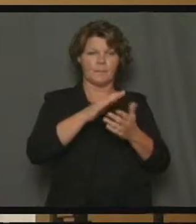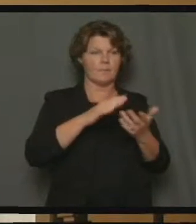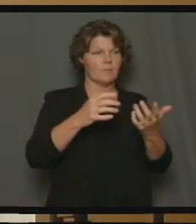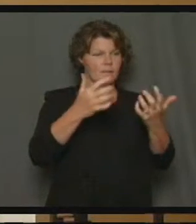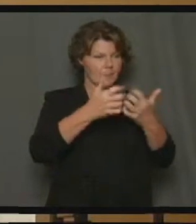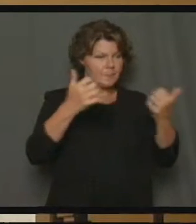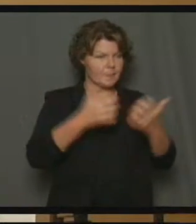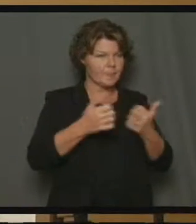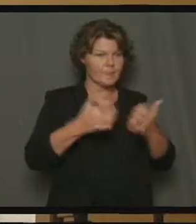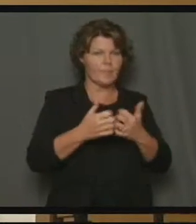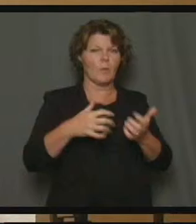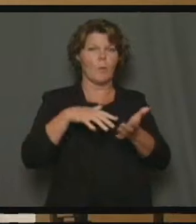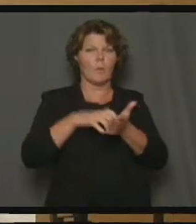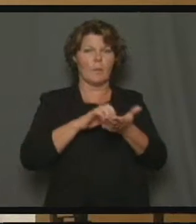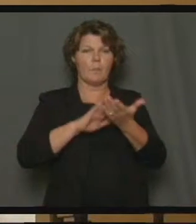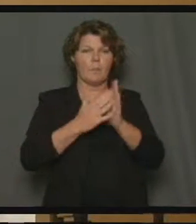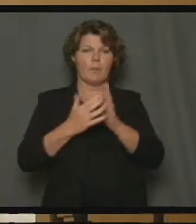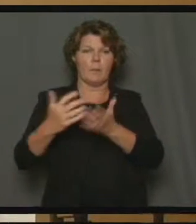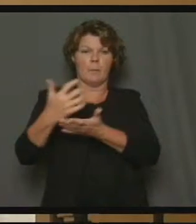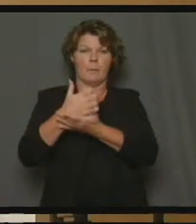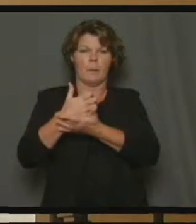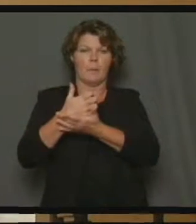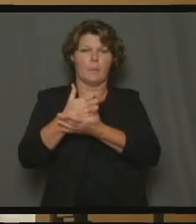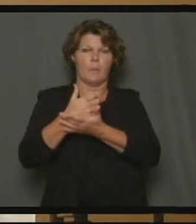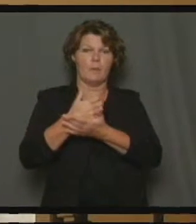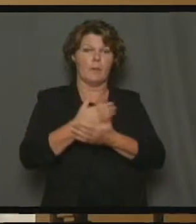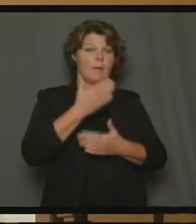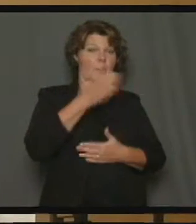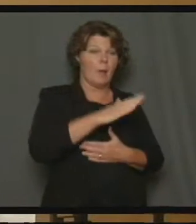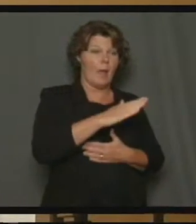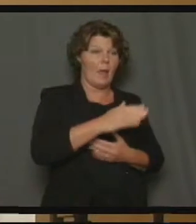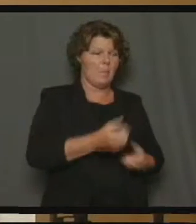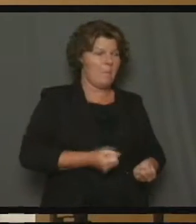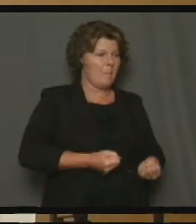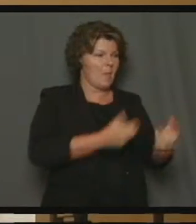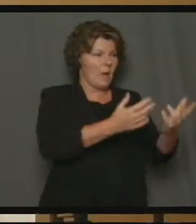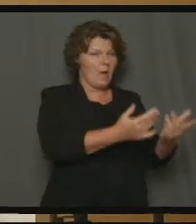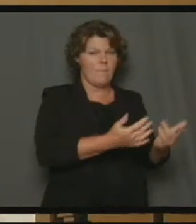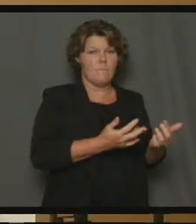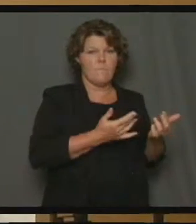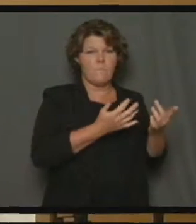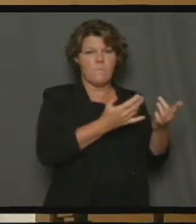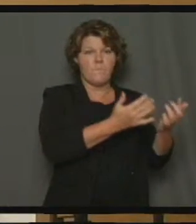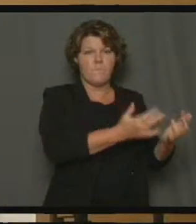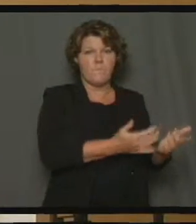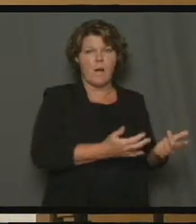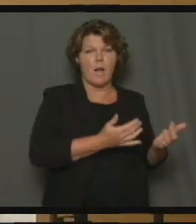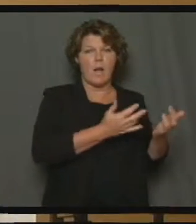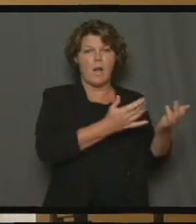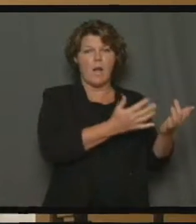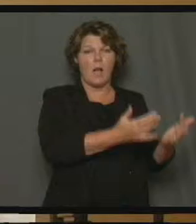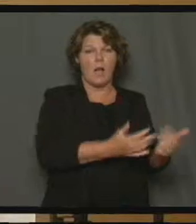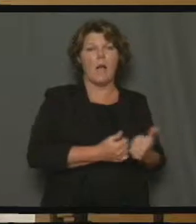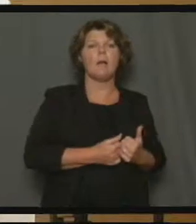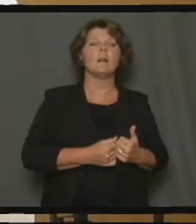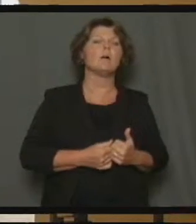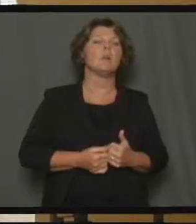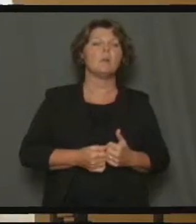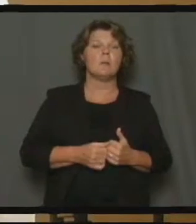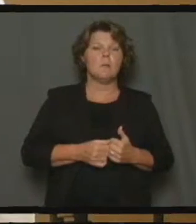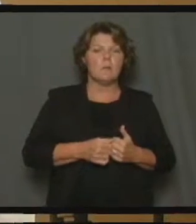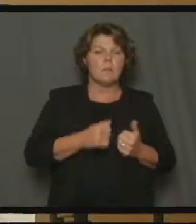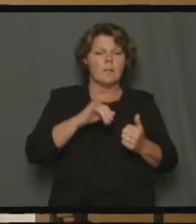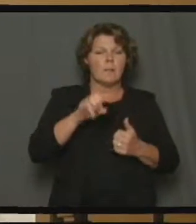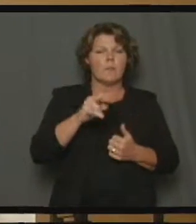gather the wheat into his barn, but the chaff he will burn with unquenchable fire. So with many other exhortations, he preached